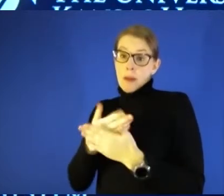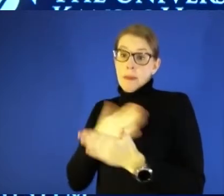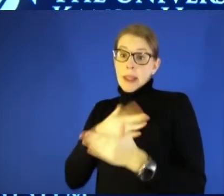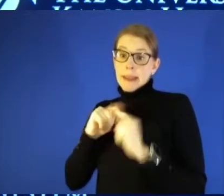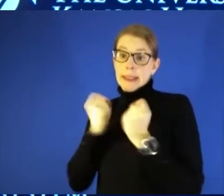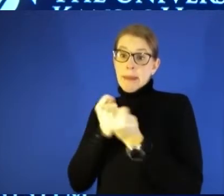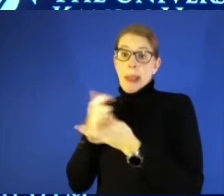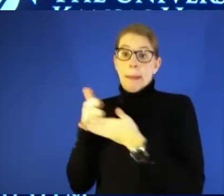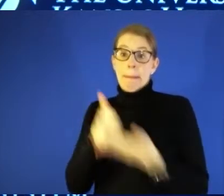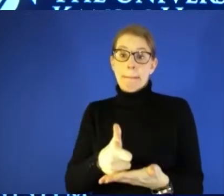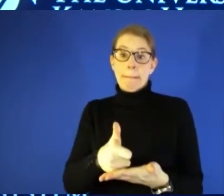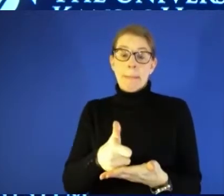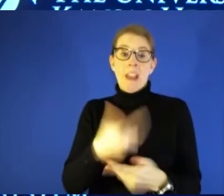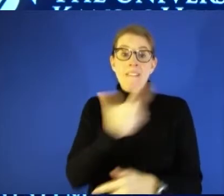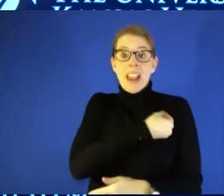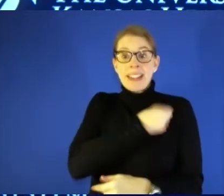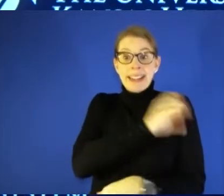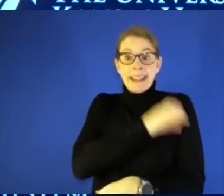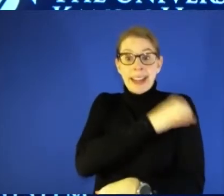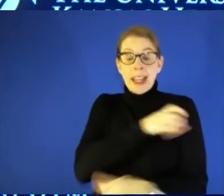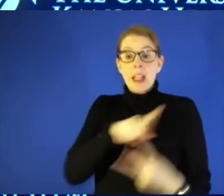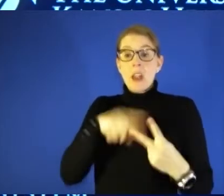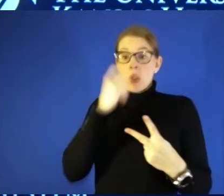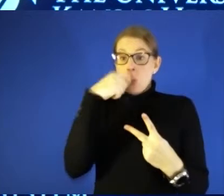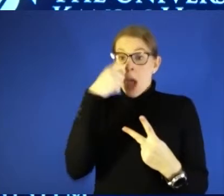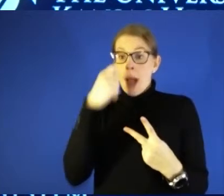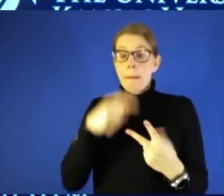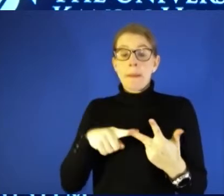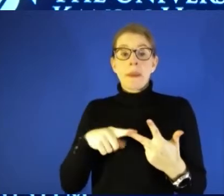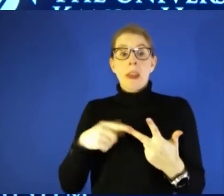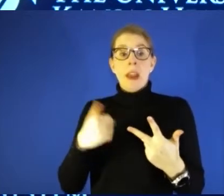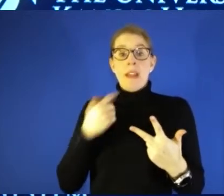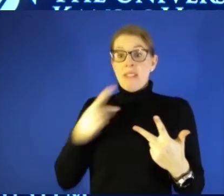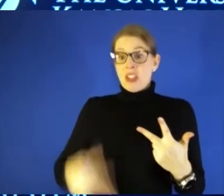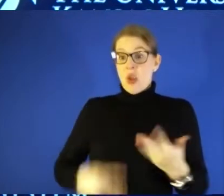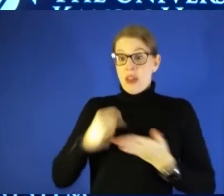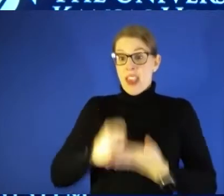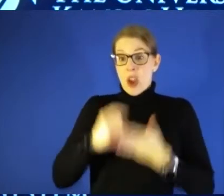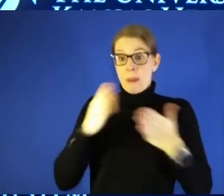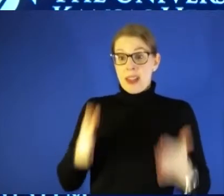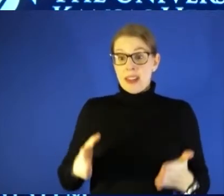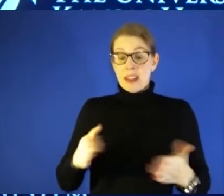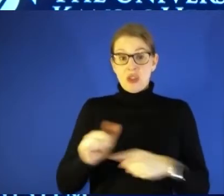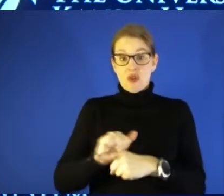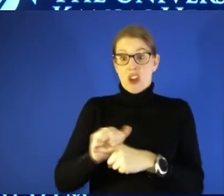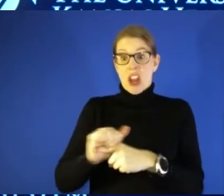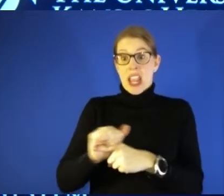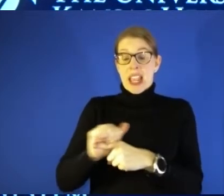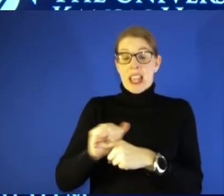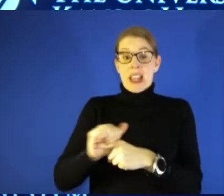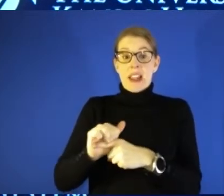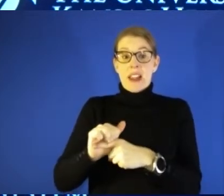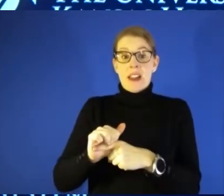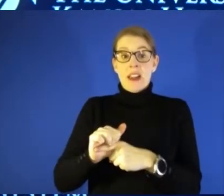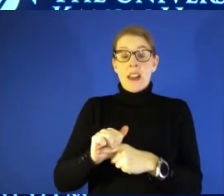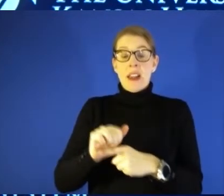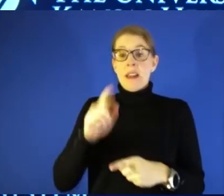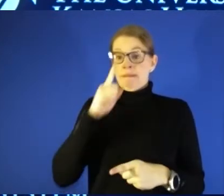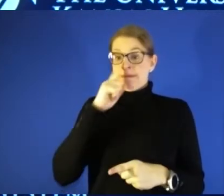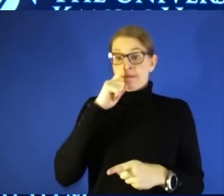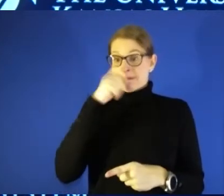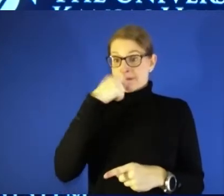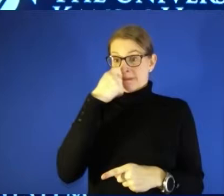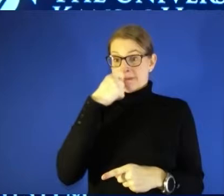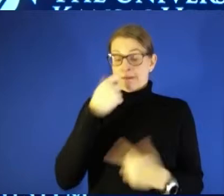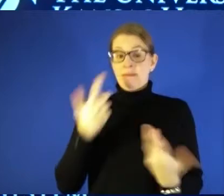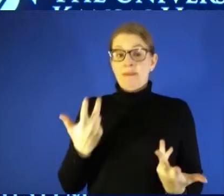the vaccine clinic, the swab clinic. I've got a physical therapist who's actually been trained to do nasopharyngeal swabs because we have